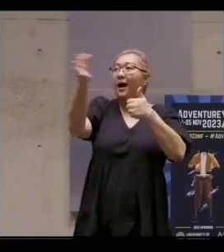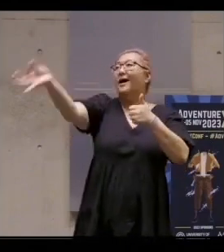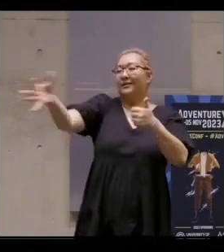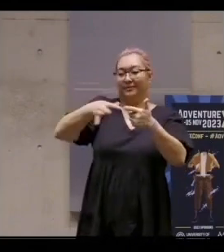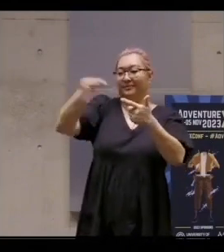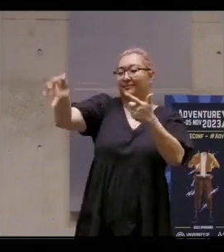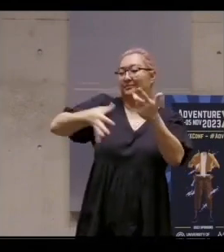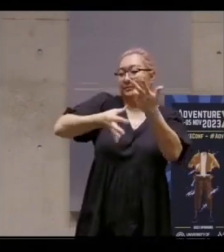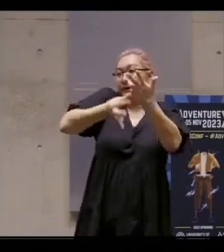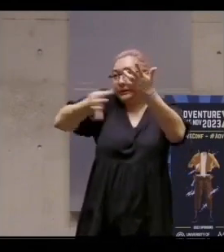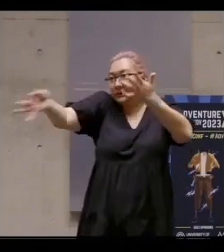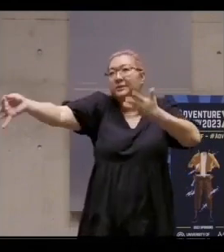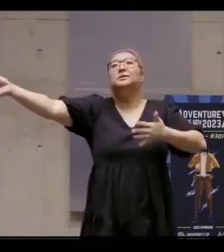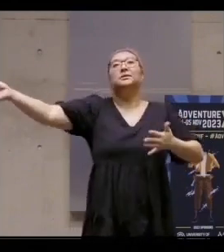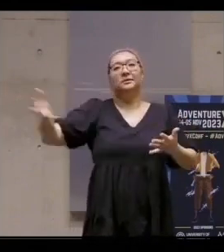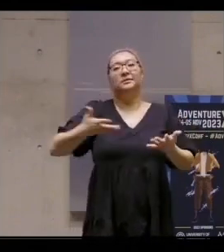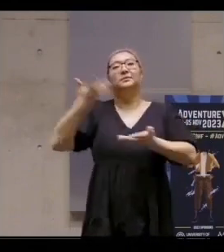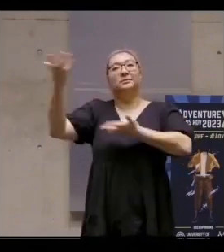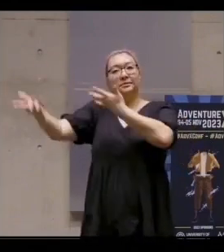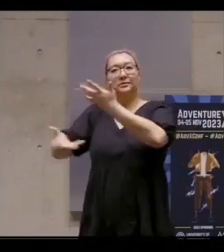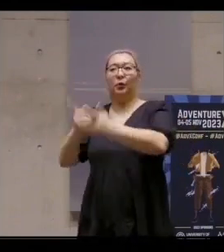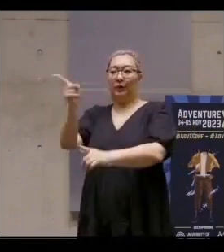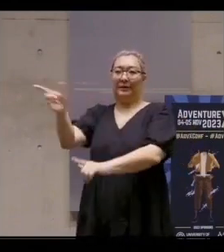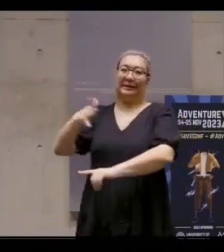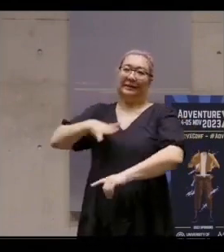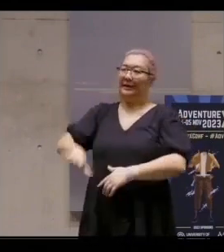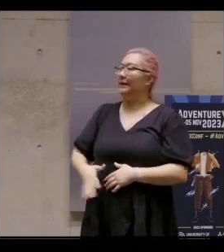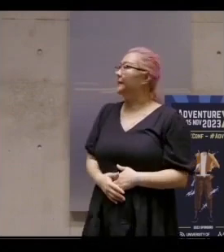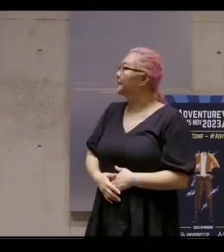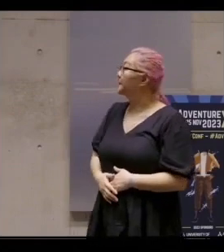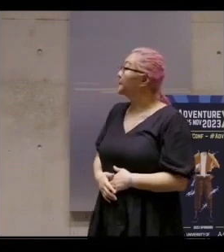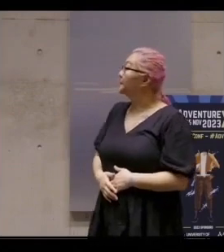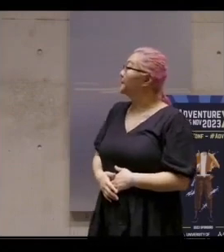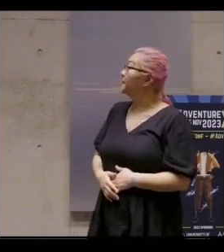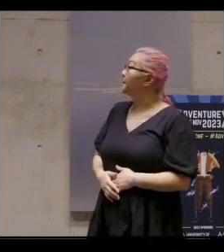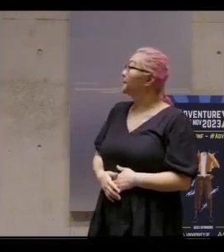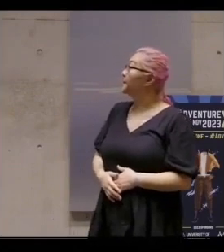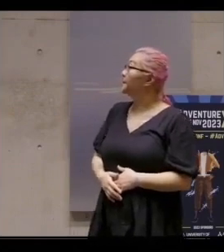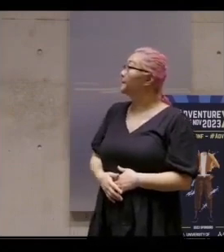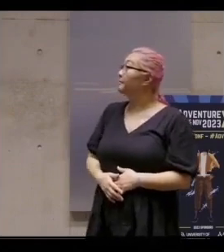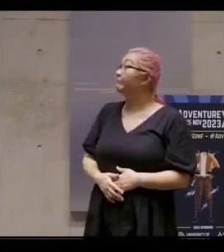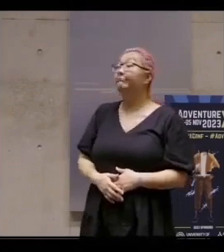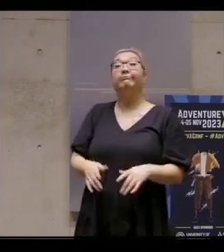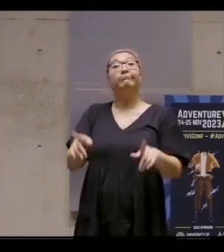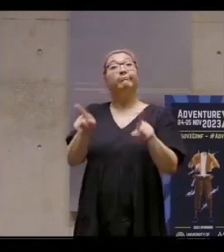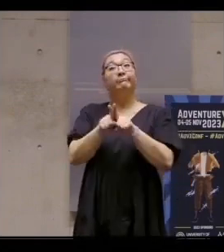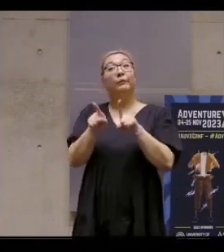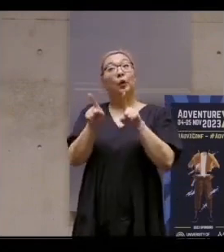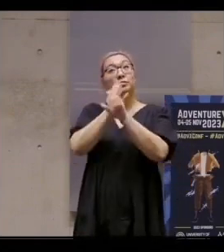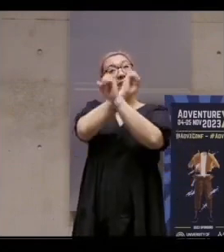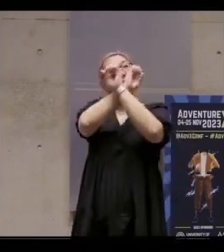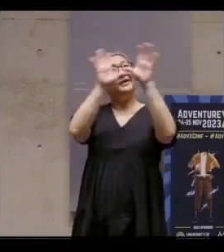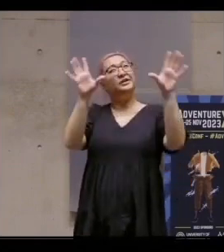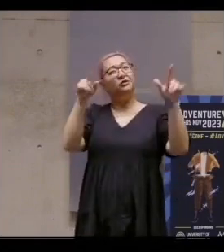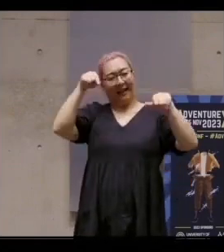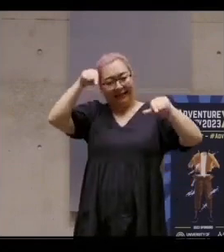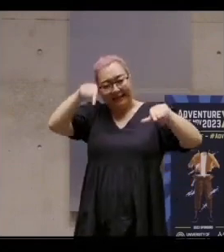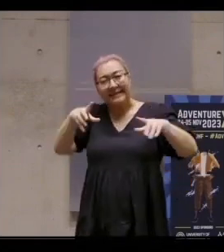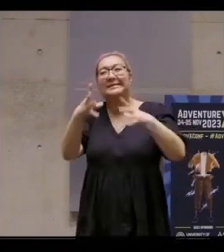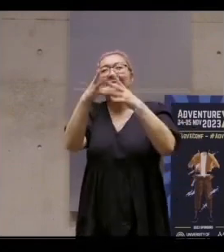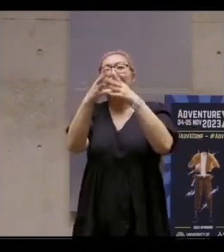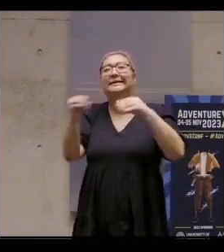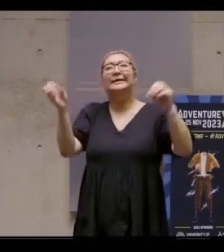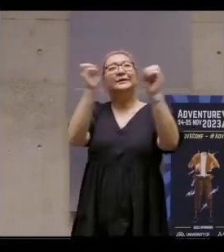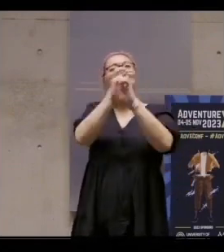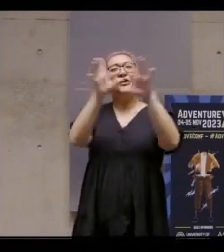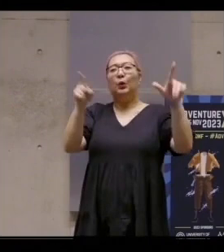session needs to do creatively for your game, for your project, what this scene needs to do. And you've already